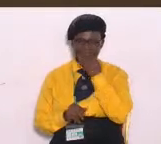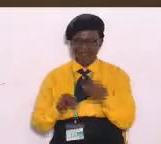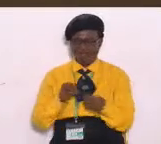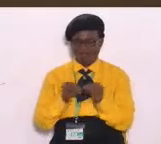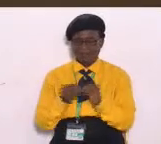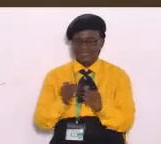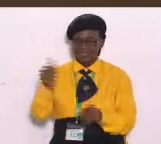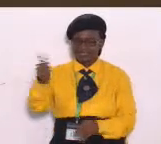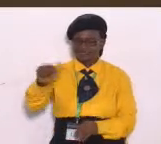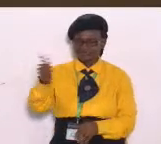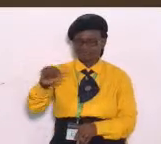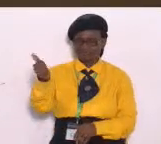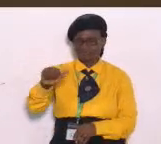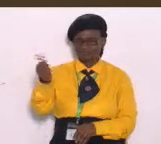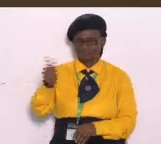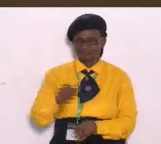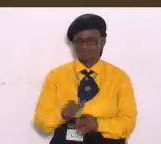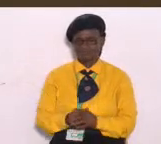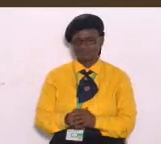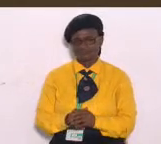Number 10.